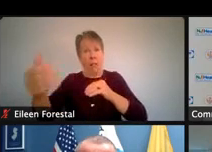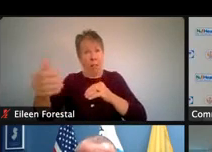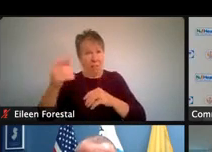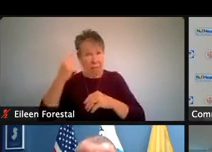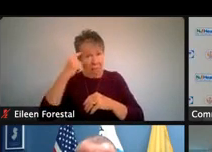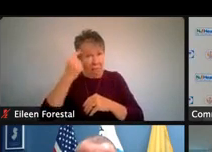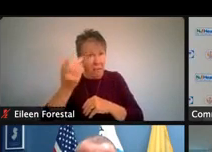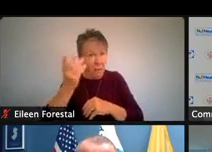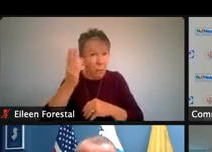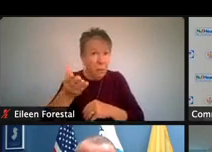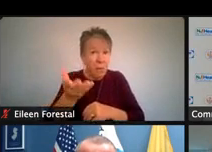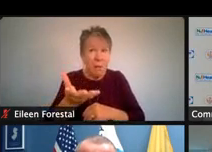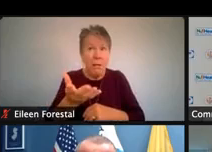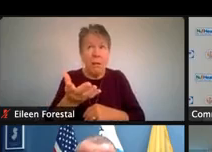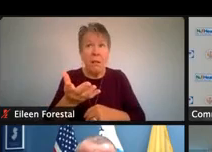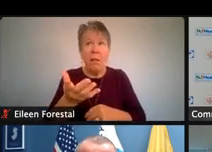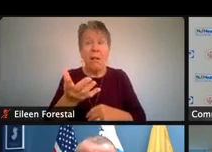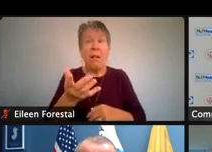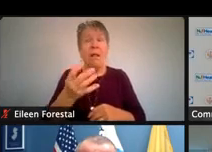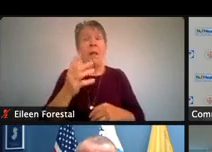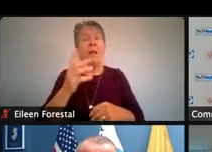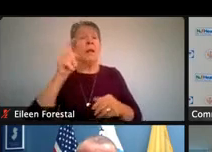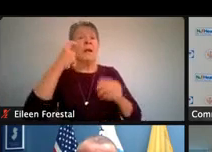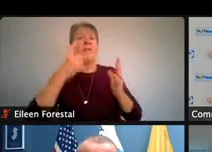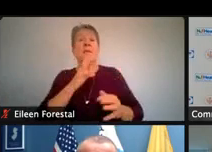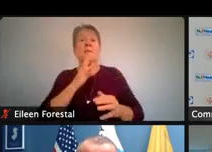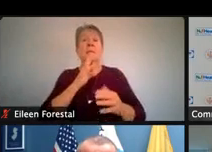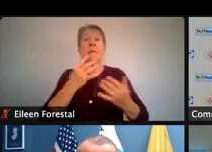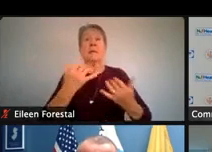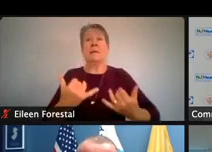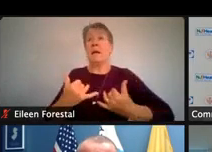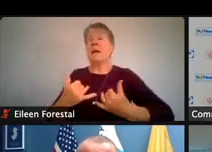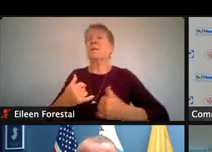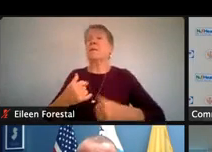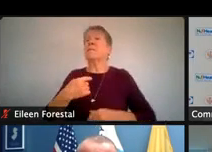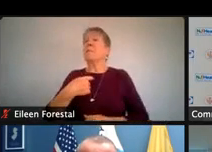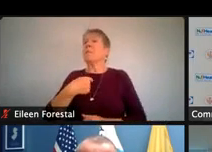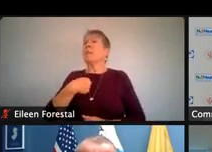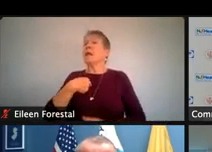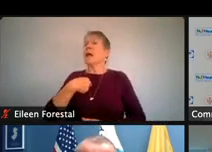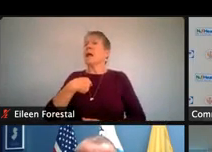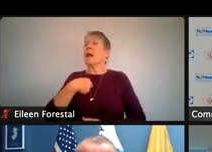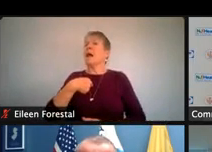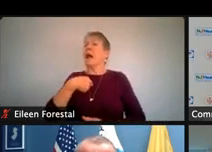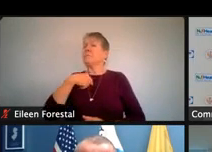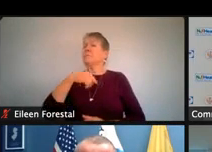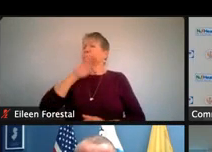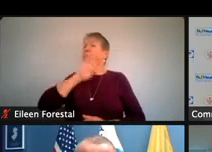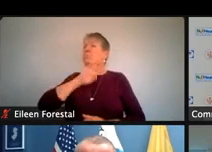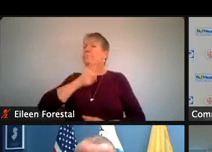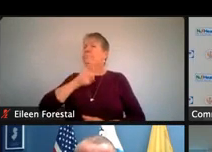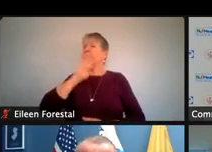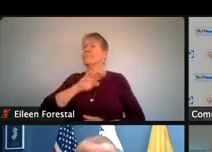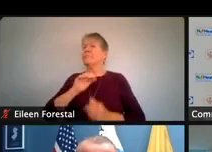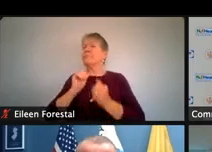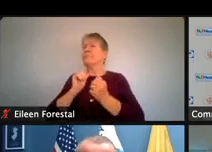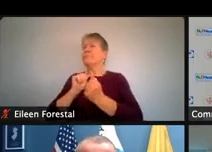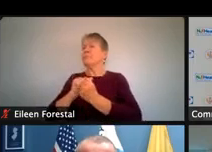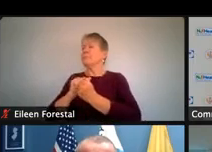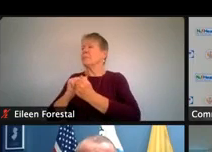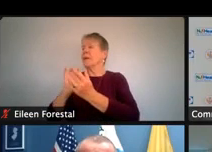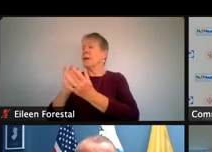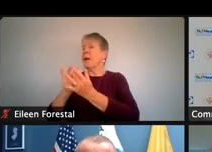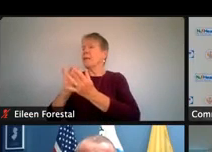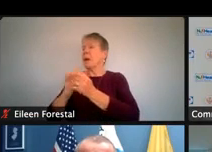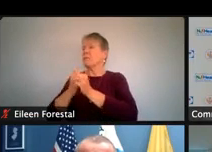by the contact tracing piece, and I'm frustrated by the general anti-vax environment, but I don't think there's correlation. Judy, unless